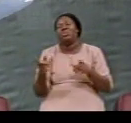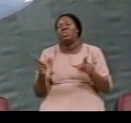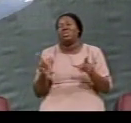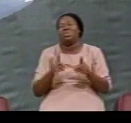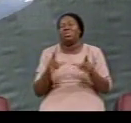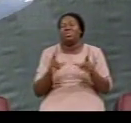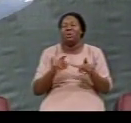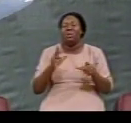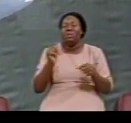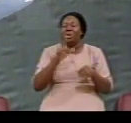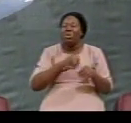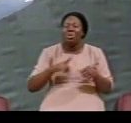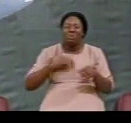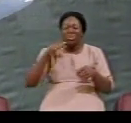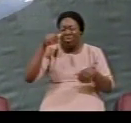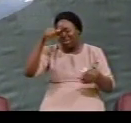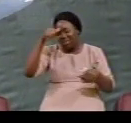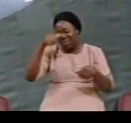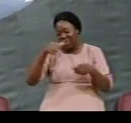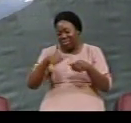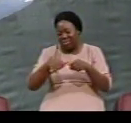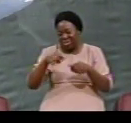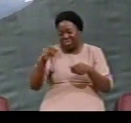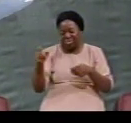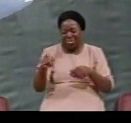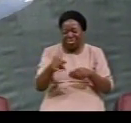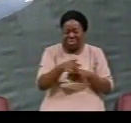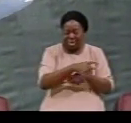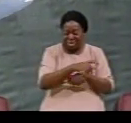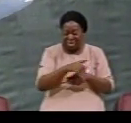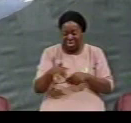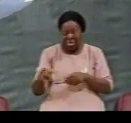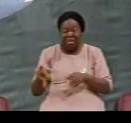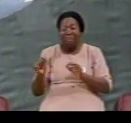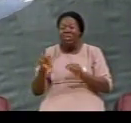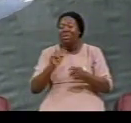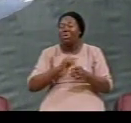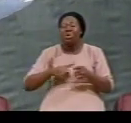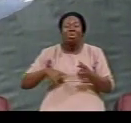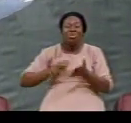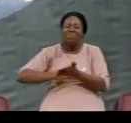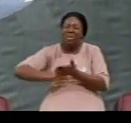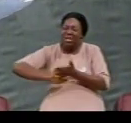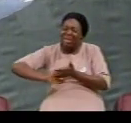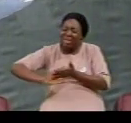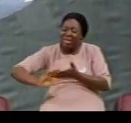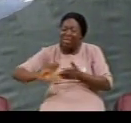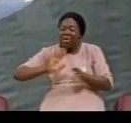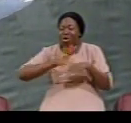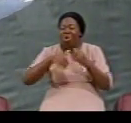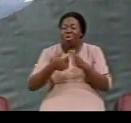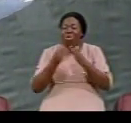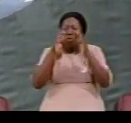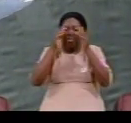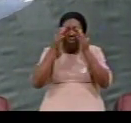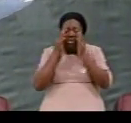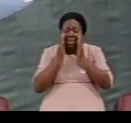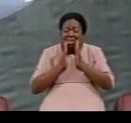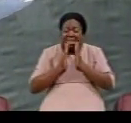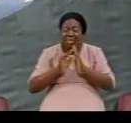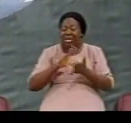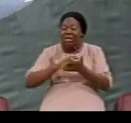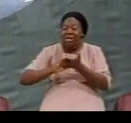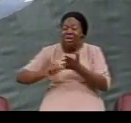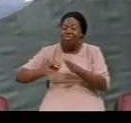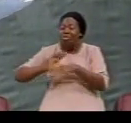you. The Lord will wipe away your tears. The Lord will take away your reproach. The Lord will take away